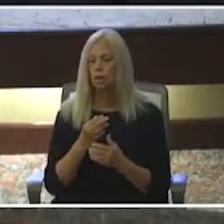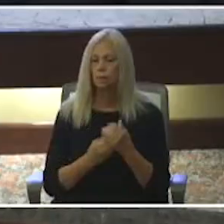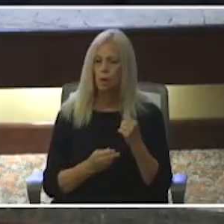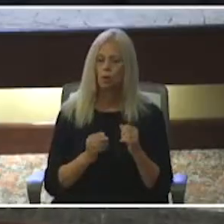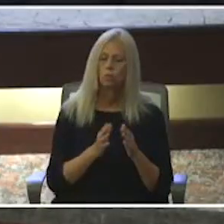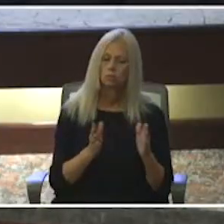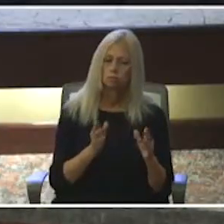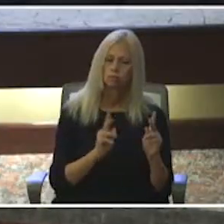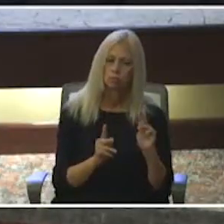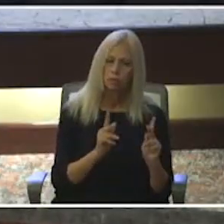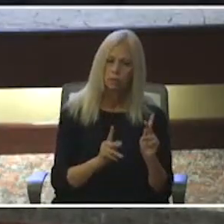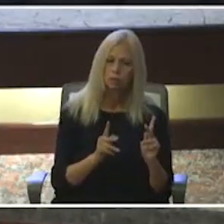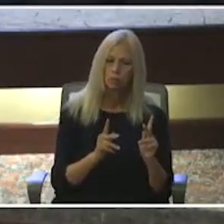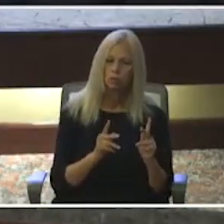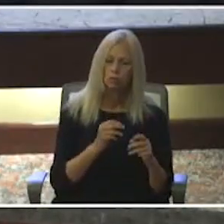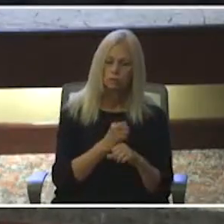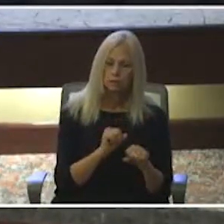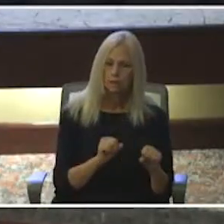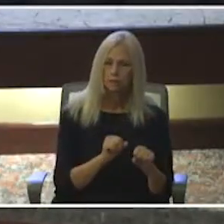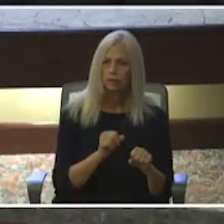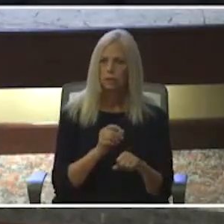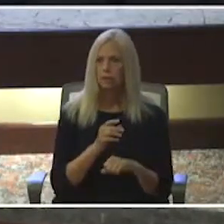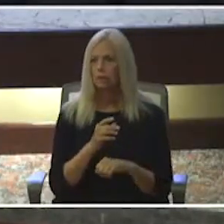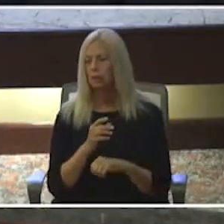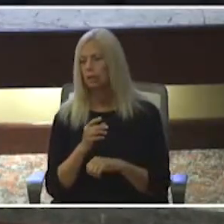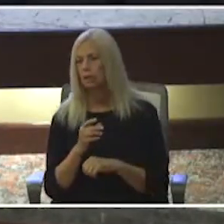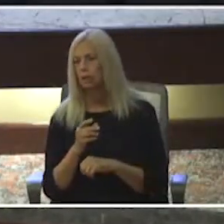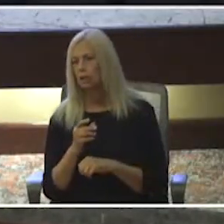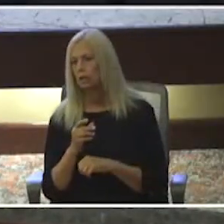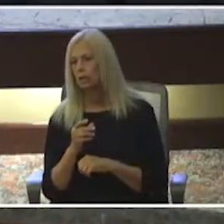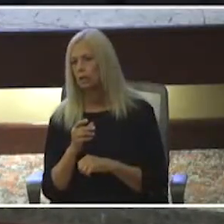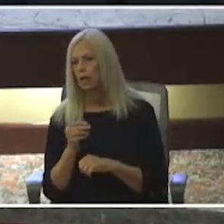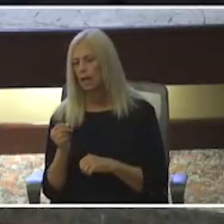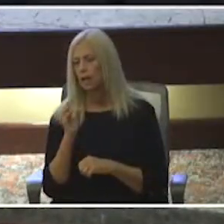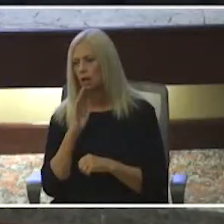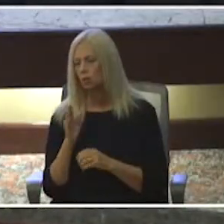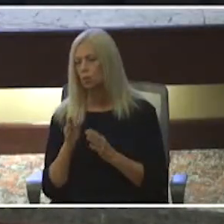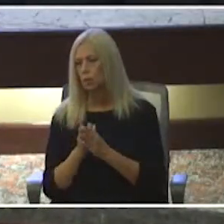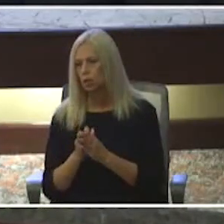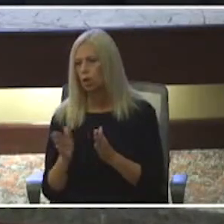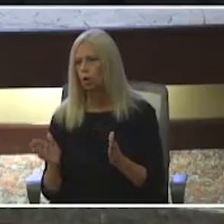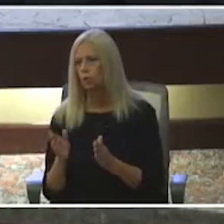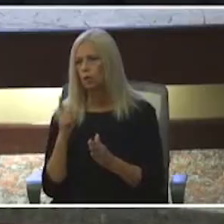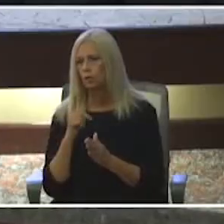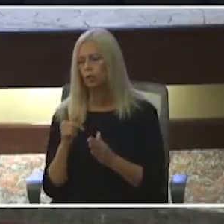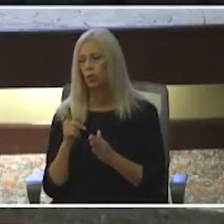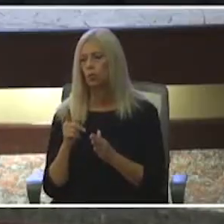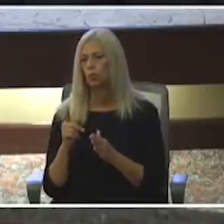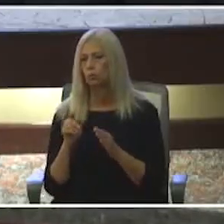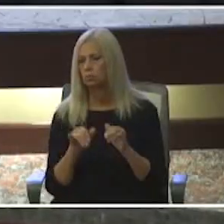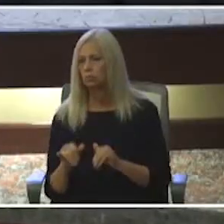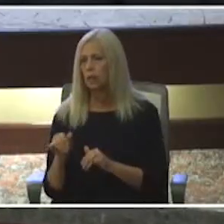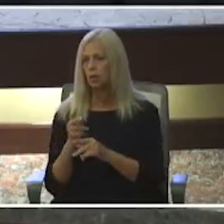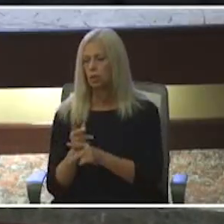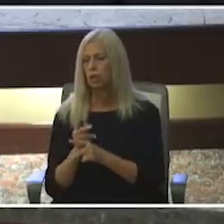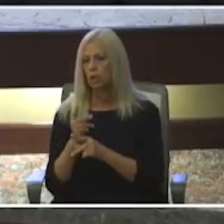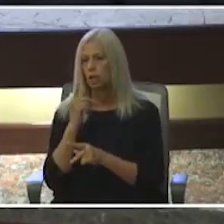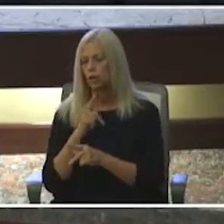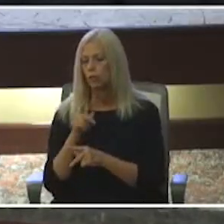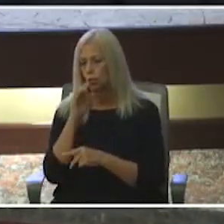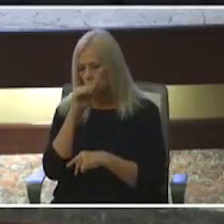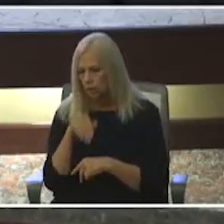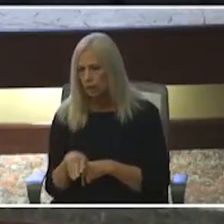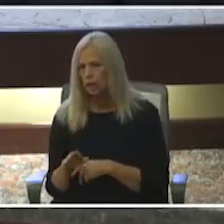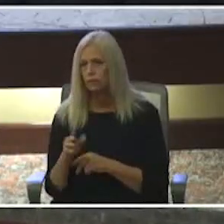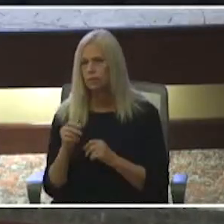reasons, but also just for humane treatment of large animals. And I would be open to the standards of care for both the elephants and the big cats and